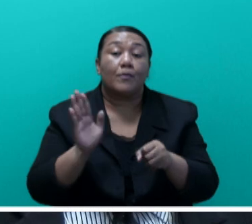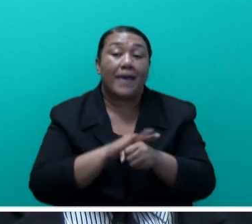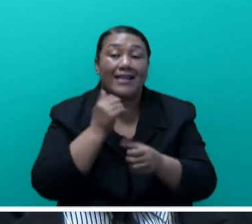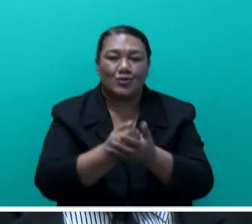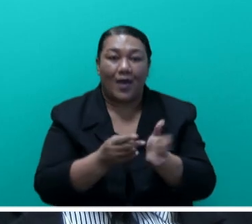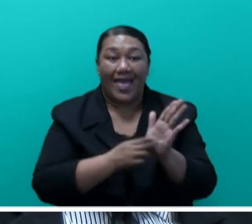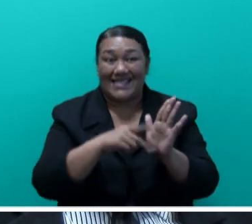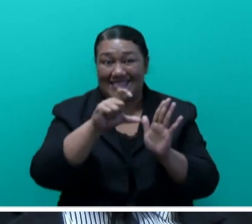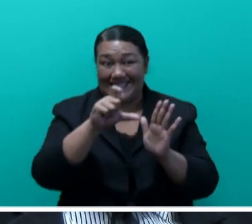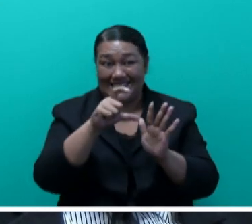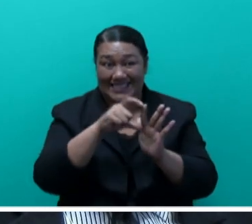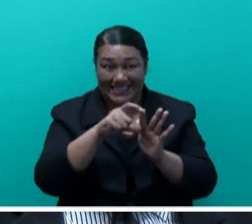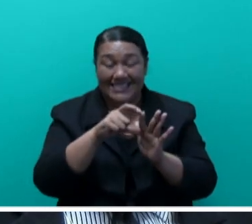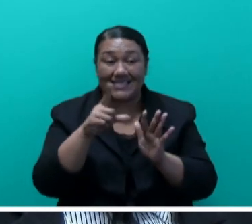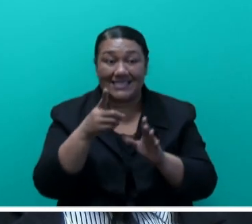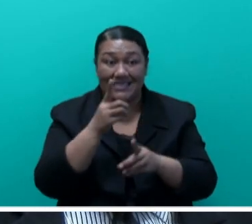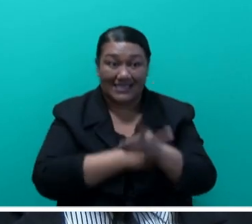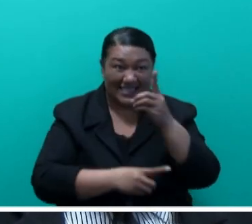diseases.